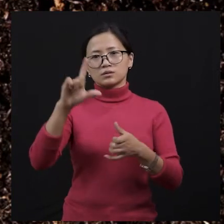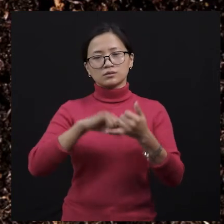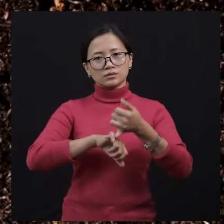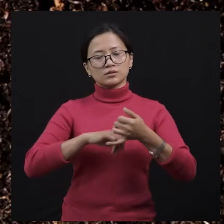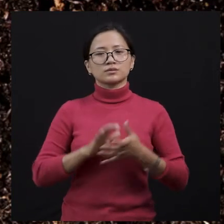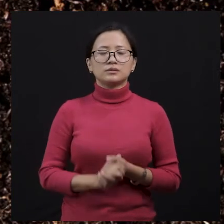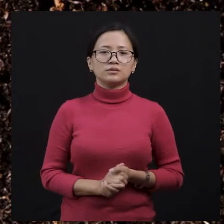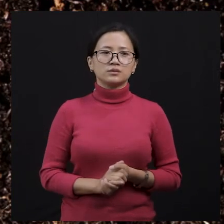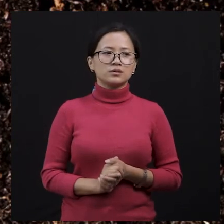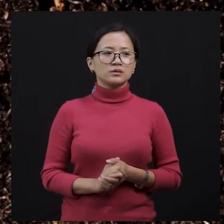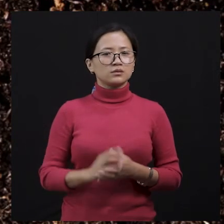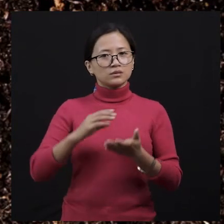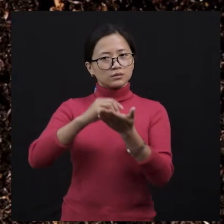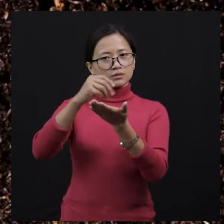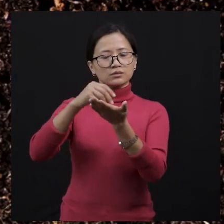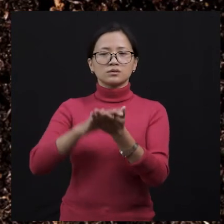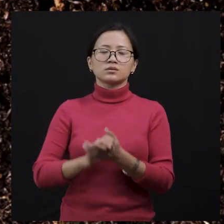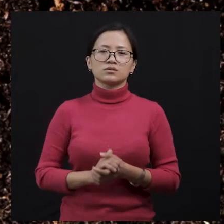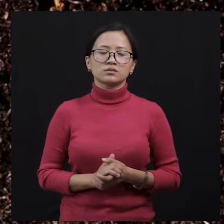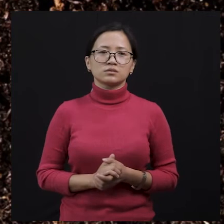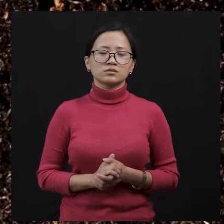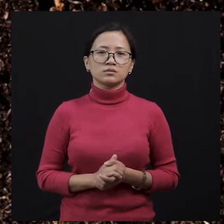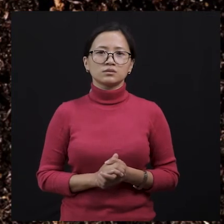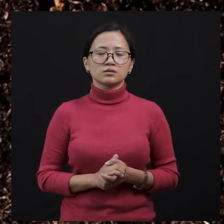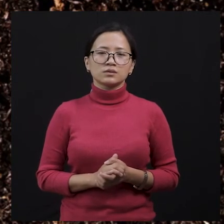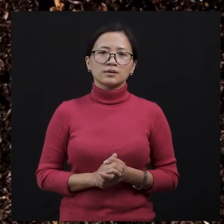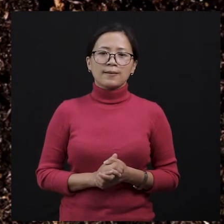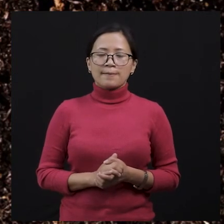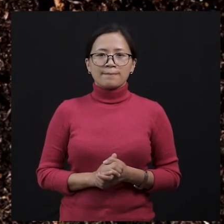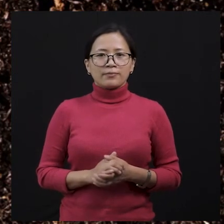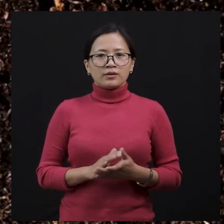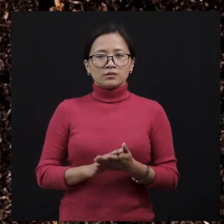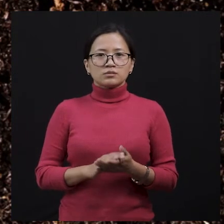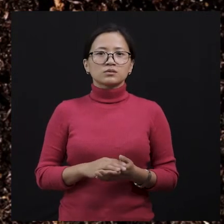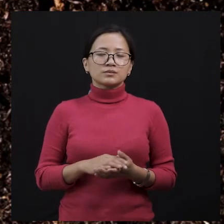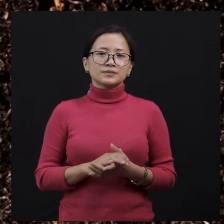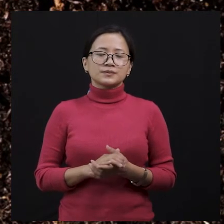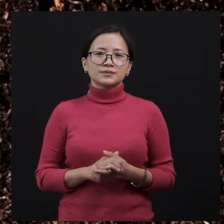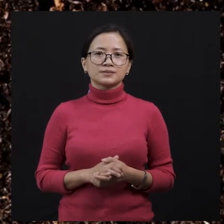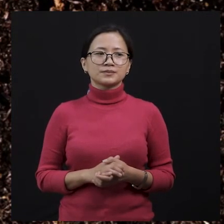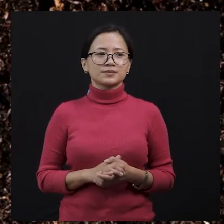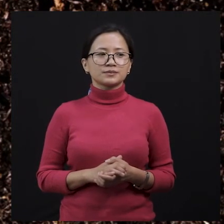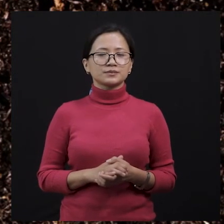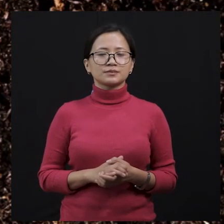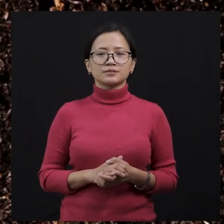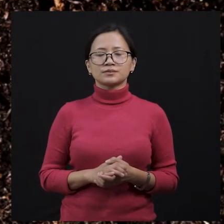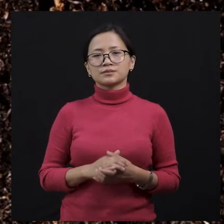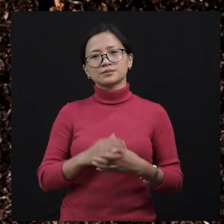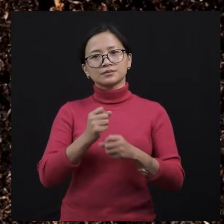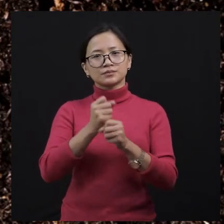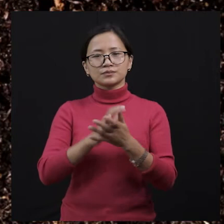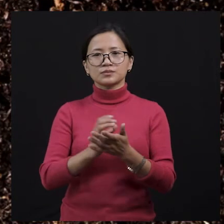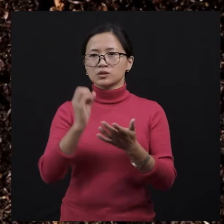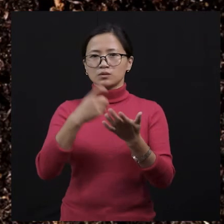Okay? So this soil, soil is also known as mati. So soil, it is composed